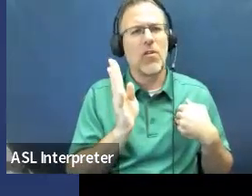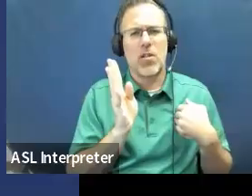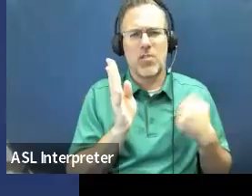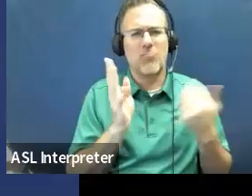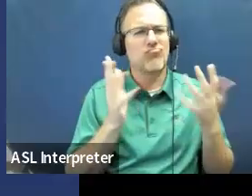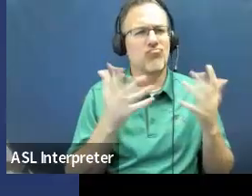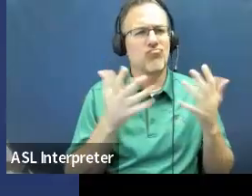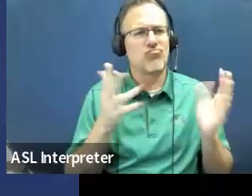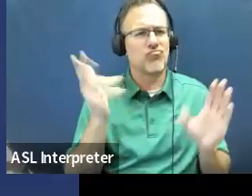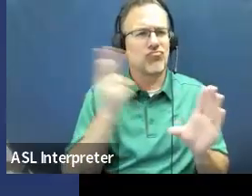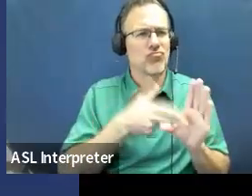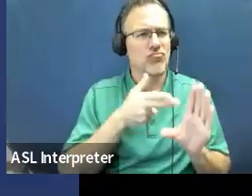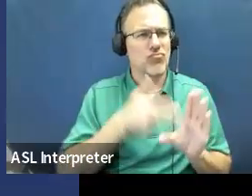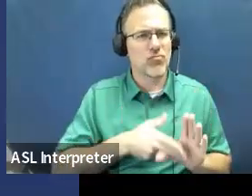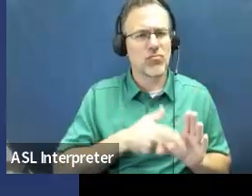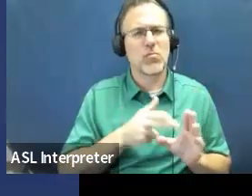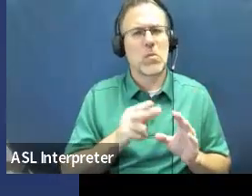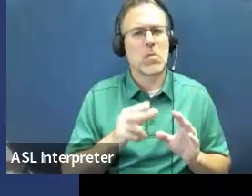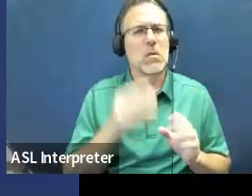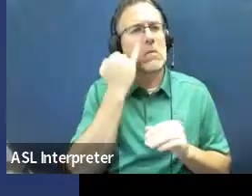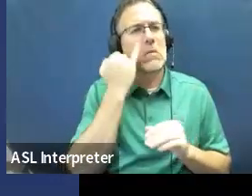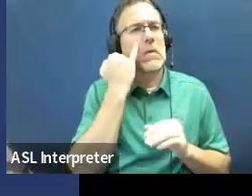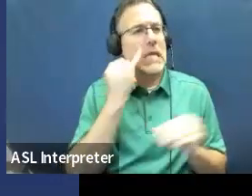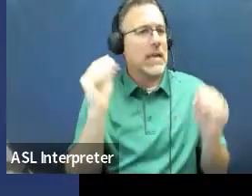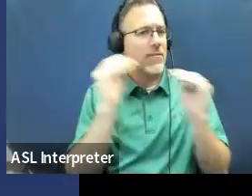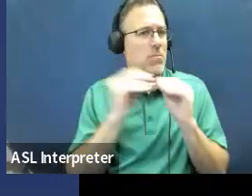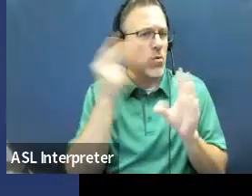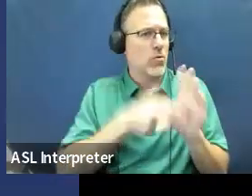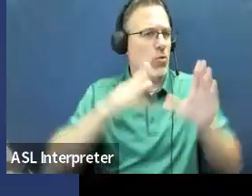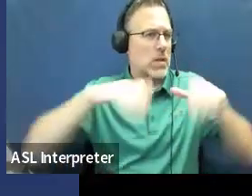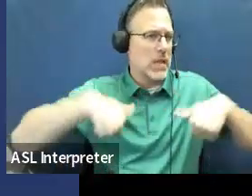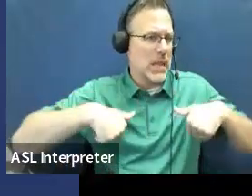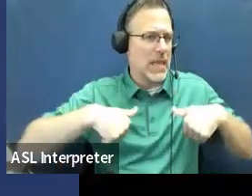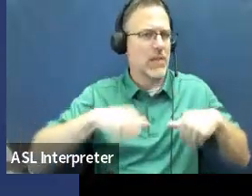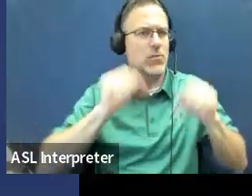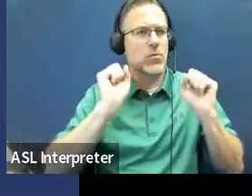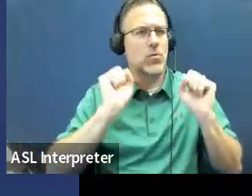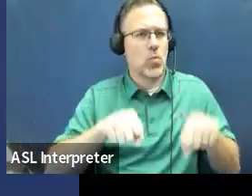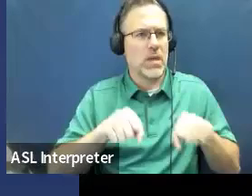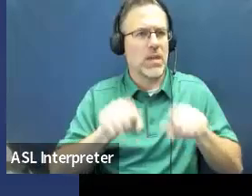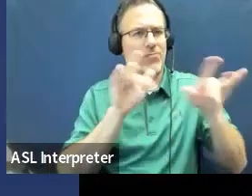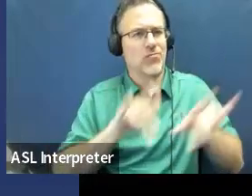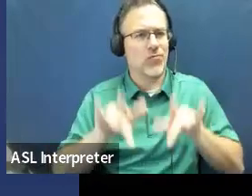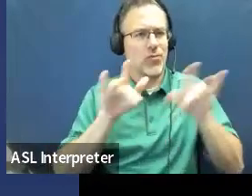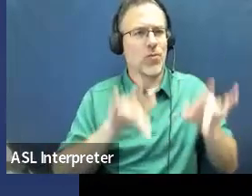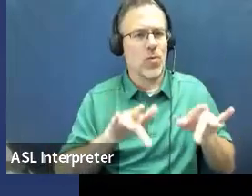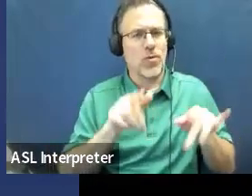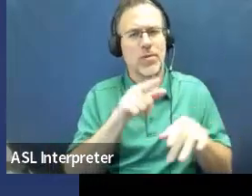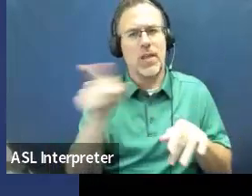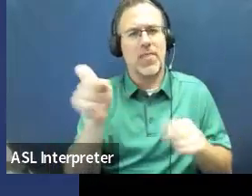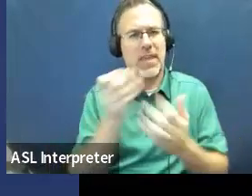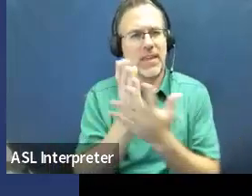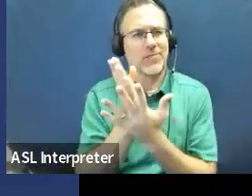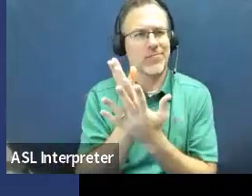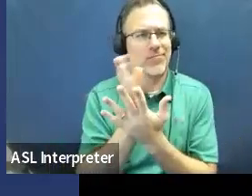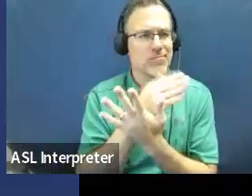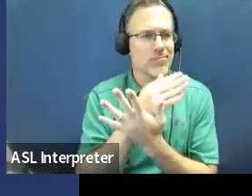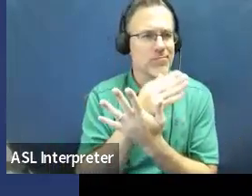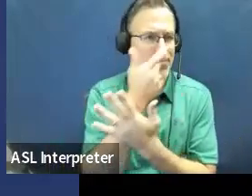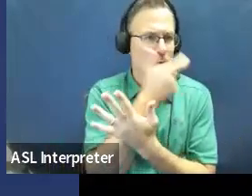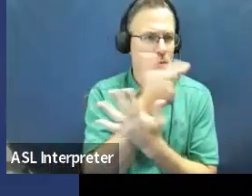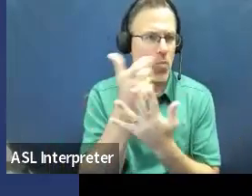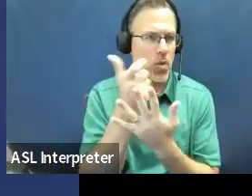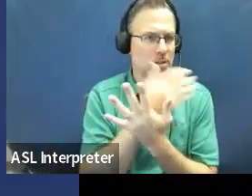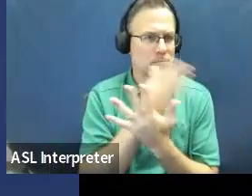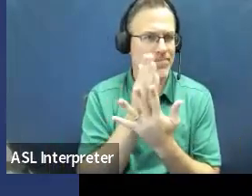let everybody in. We'll have a recording available if anybody wants to catch the beginning. Perfect. Thank you very much. Yeah. Because